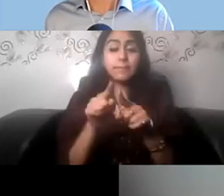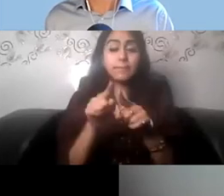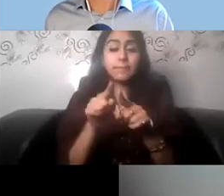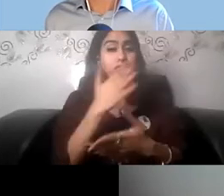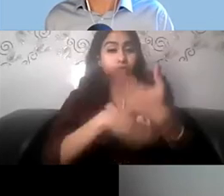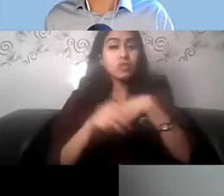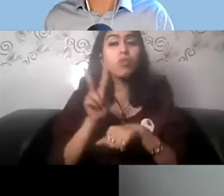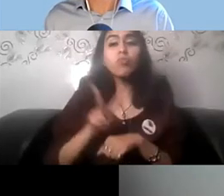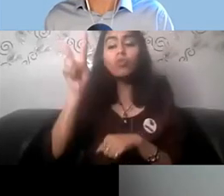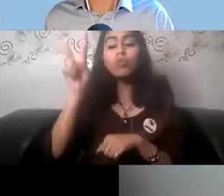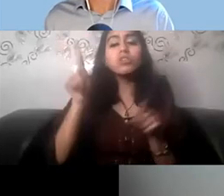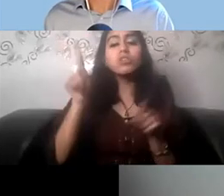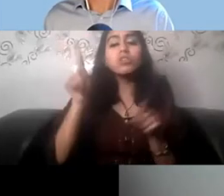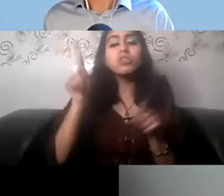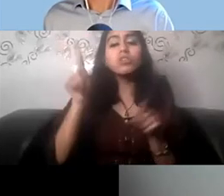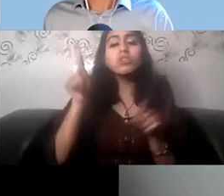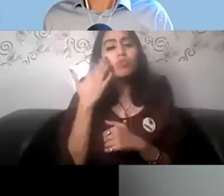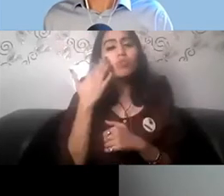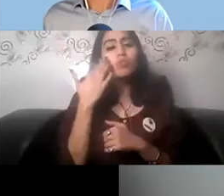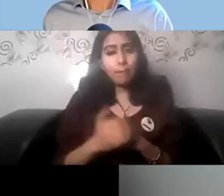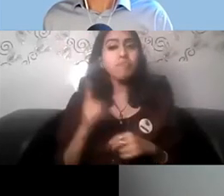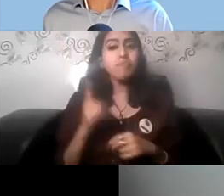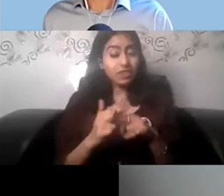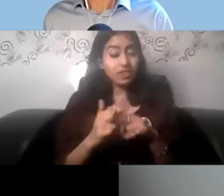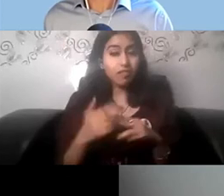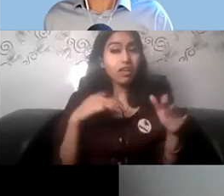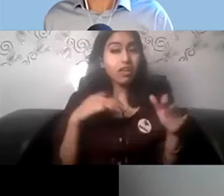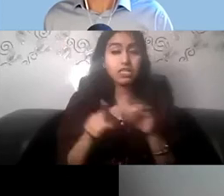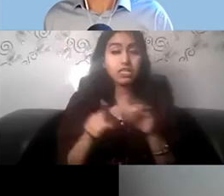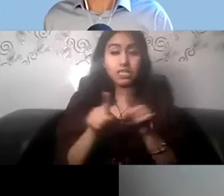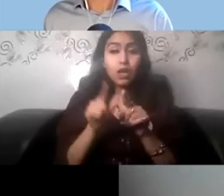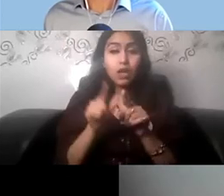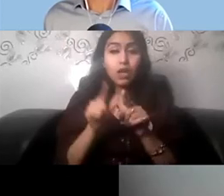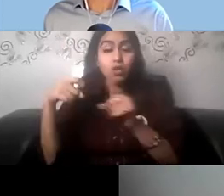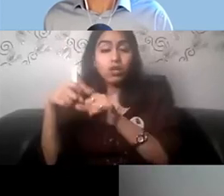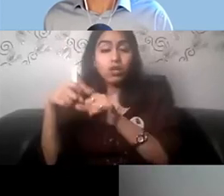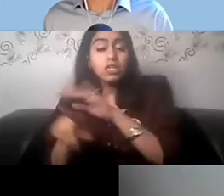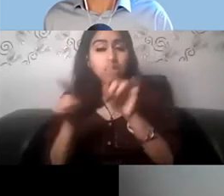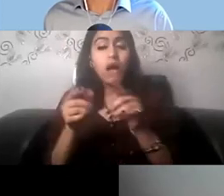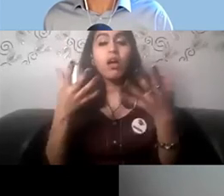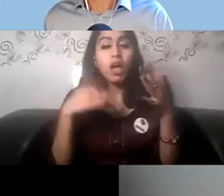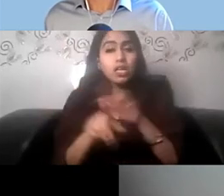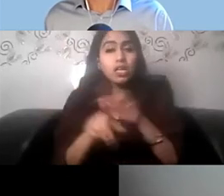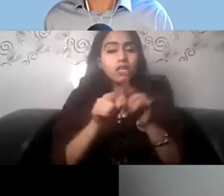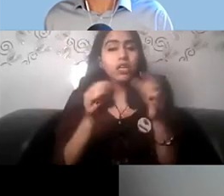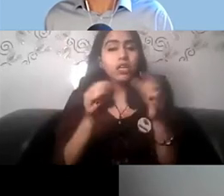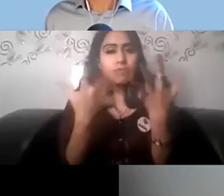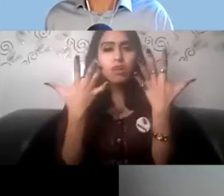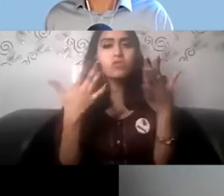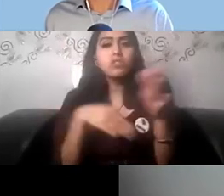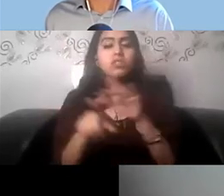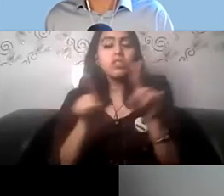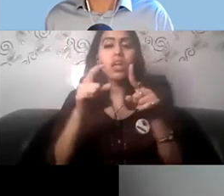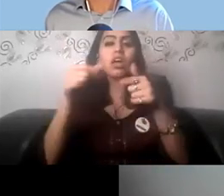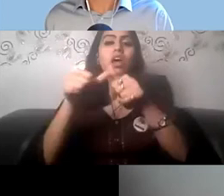feel valued, and it's been touched upon here, the Office of National Statistics here in the UK has got brilliant data, as has the HSE, the Health